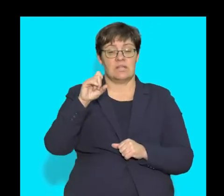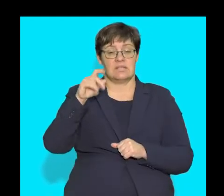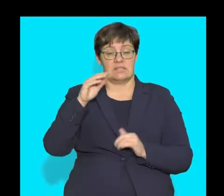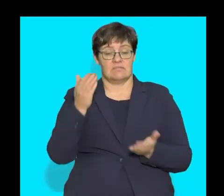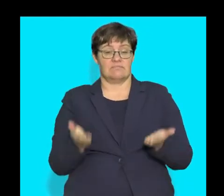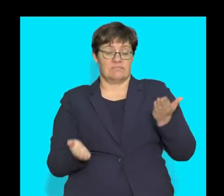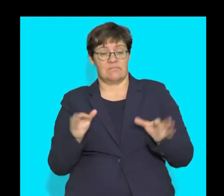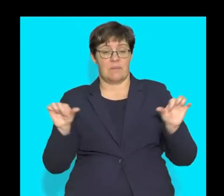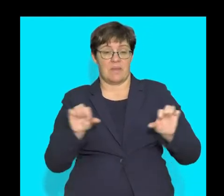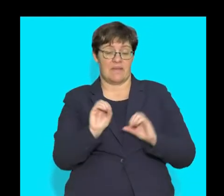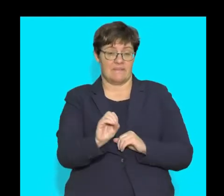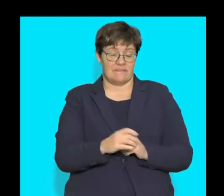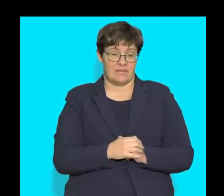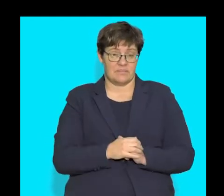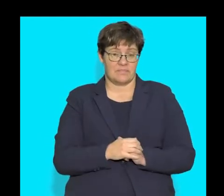maintain